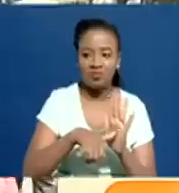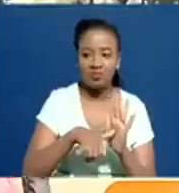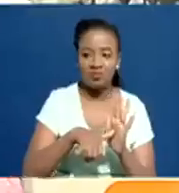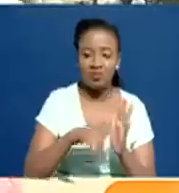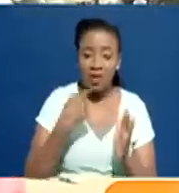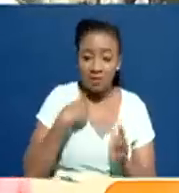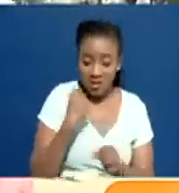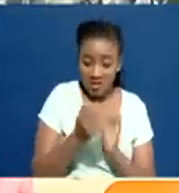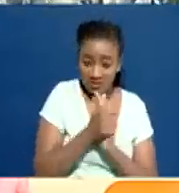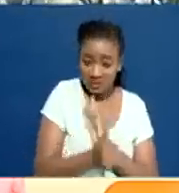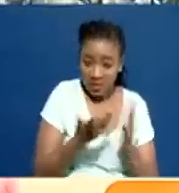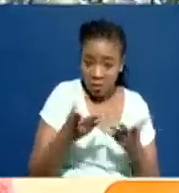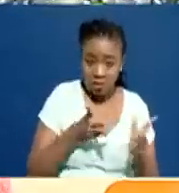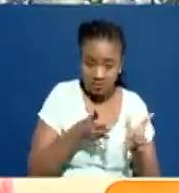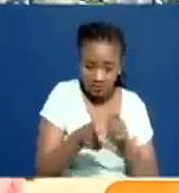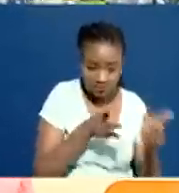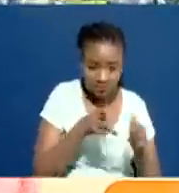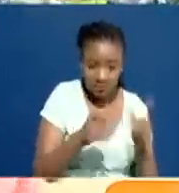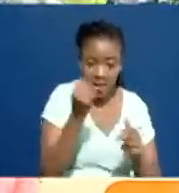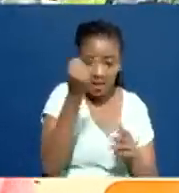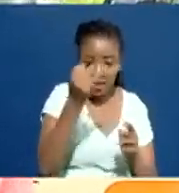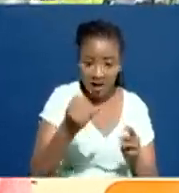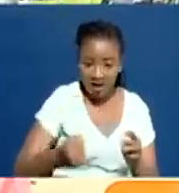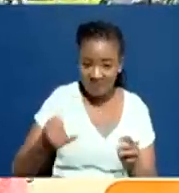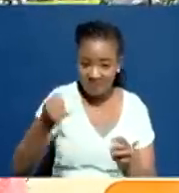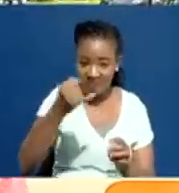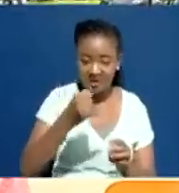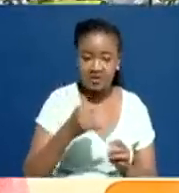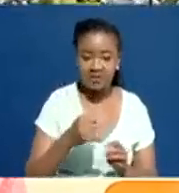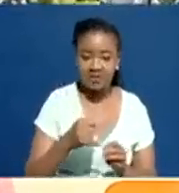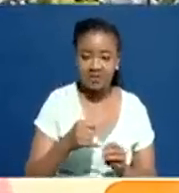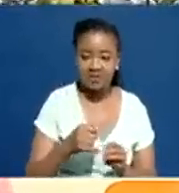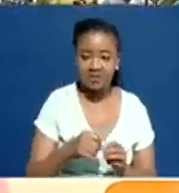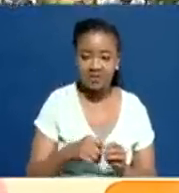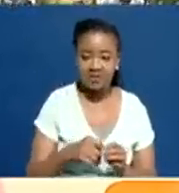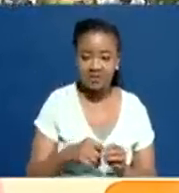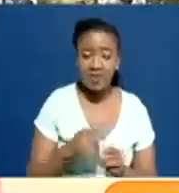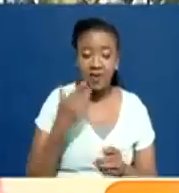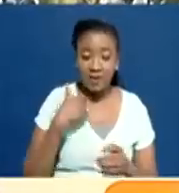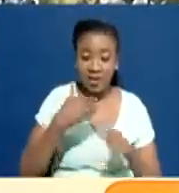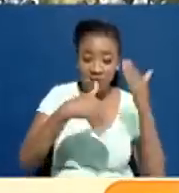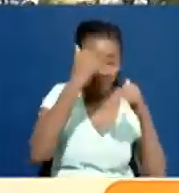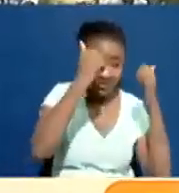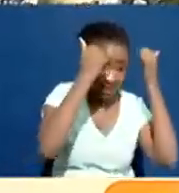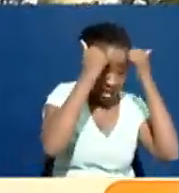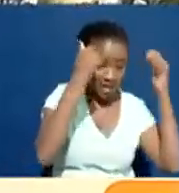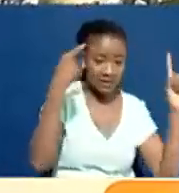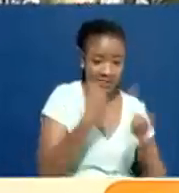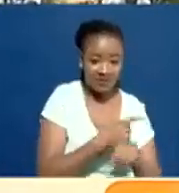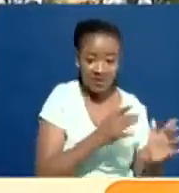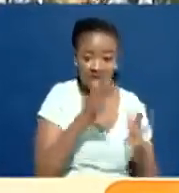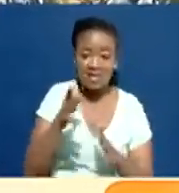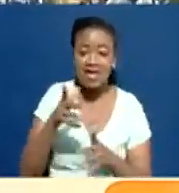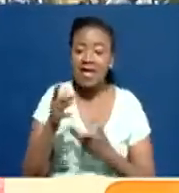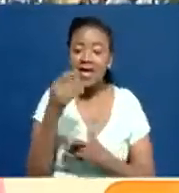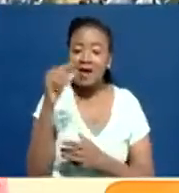graphic designer. And I've been in a, nilikuwa kwa university, but siyo nililearn. So unacheki graphic design, learn too from my